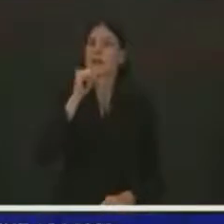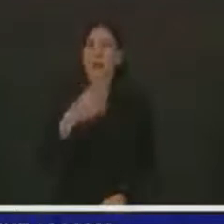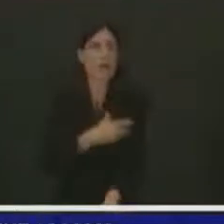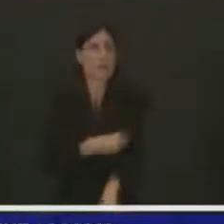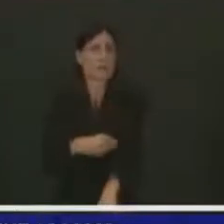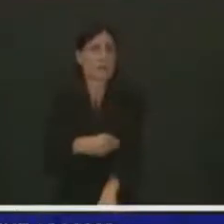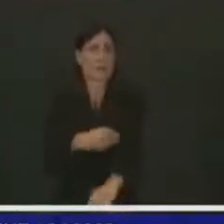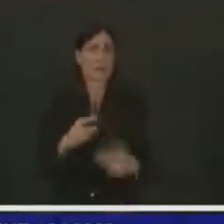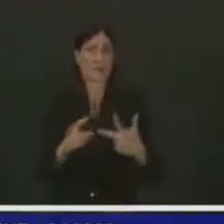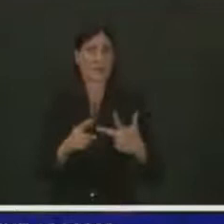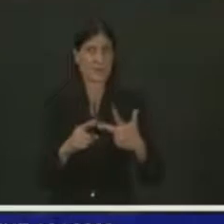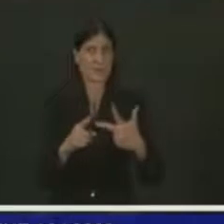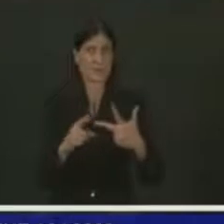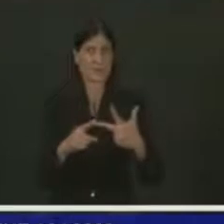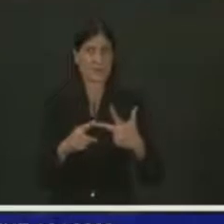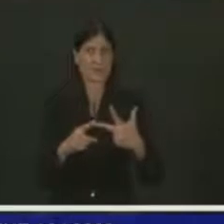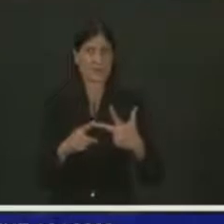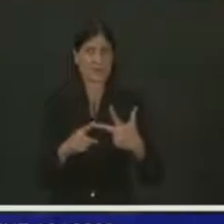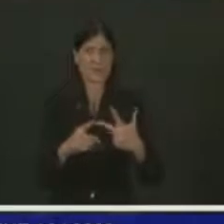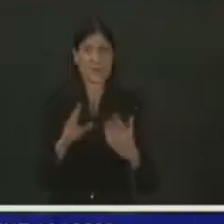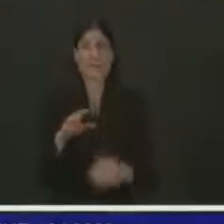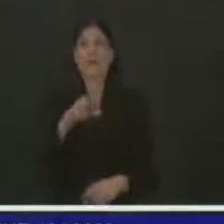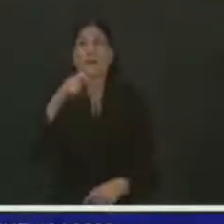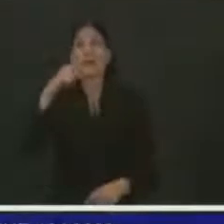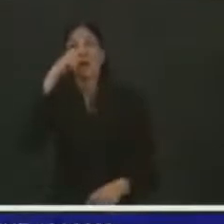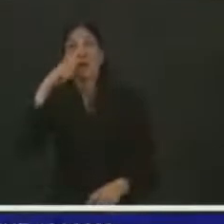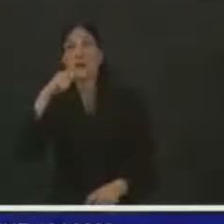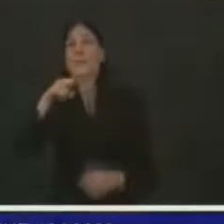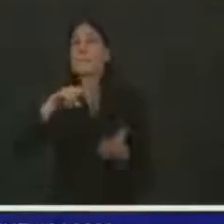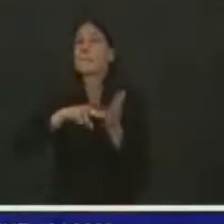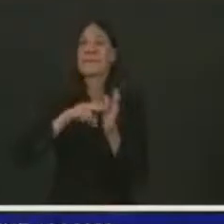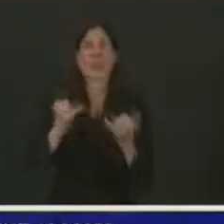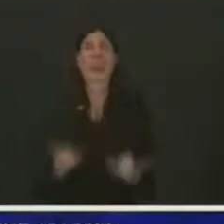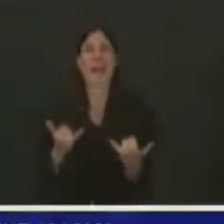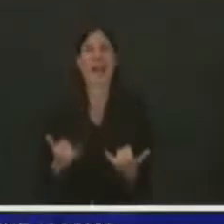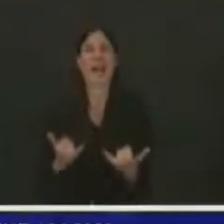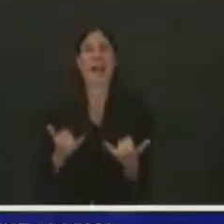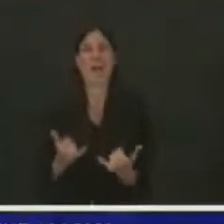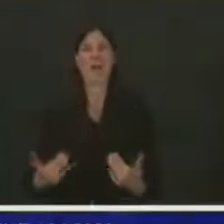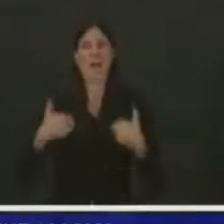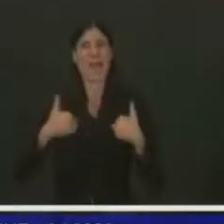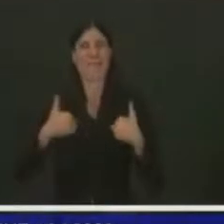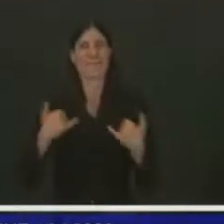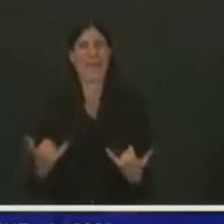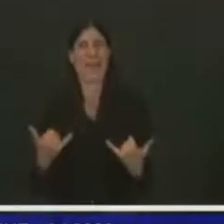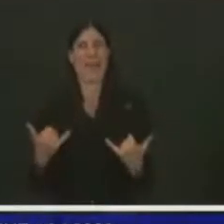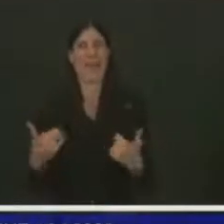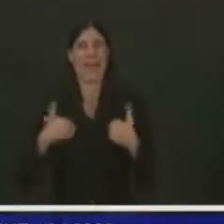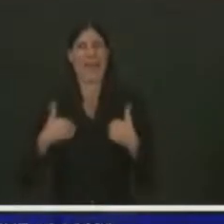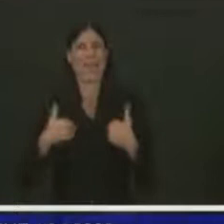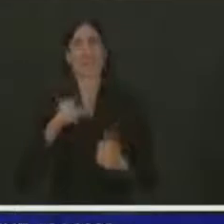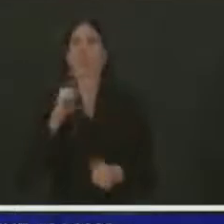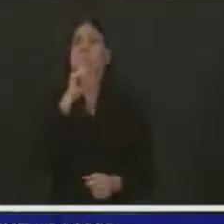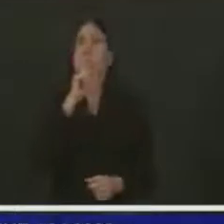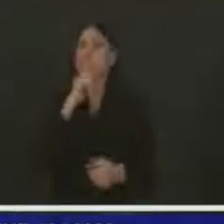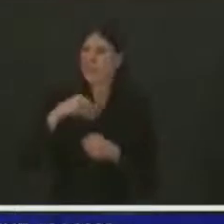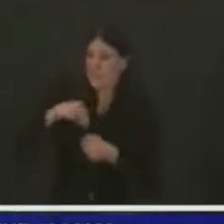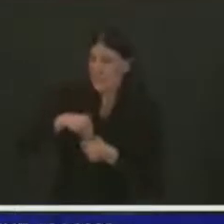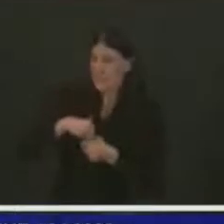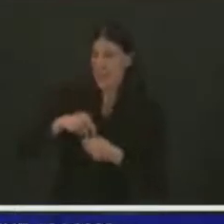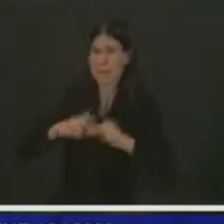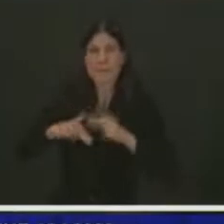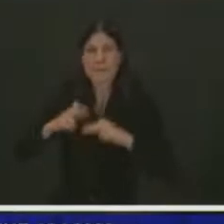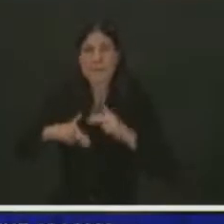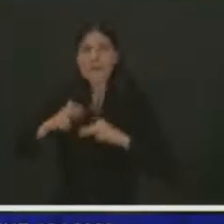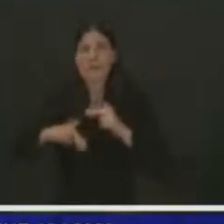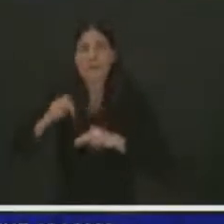back in January. The serology antibody test that I just shared this data on the specific study